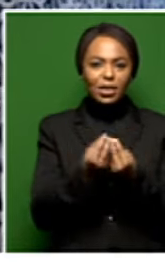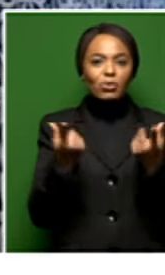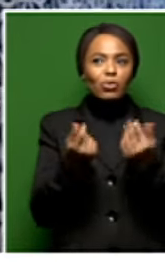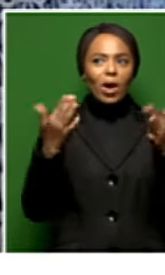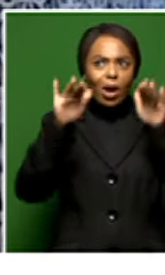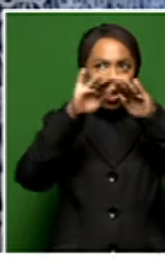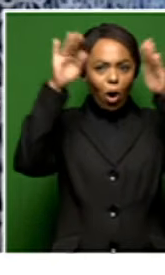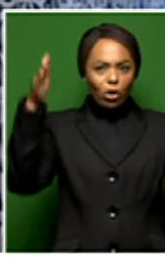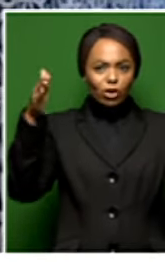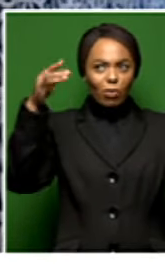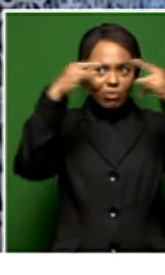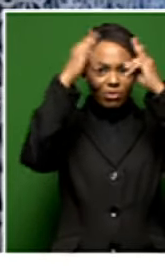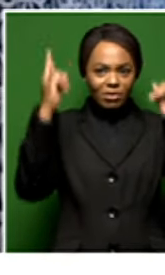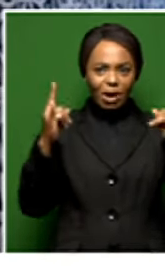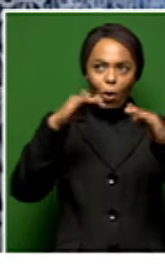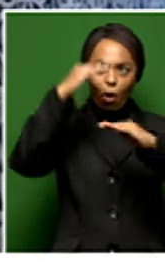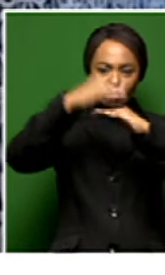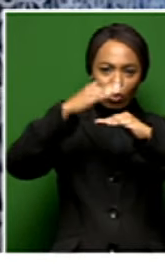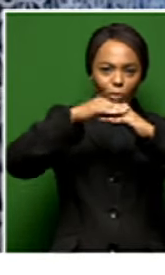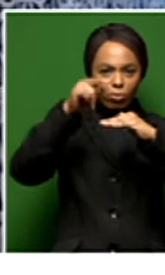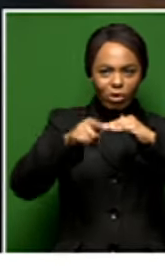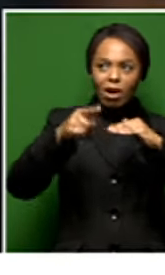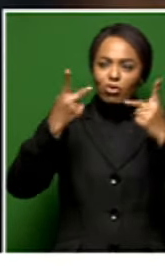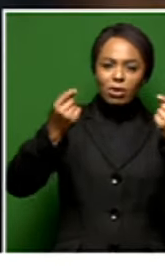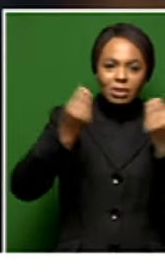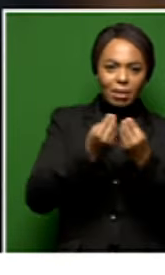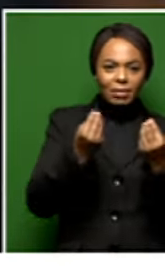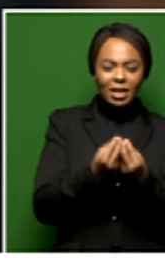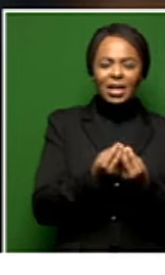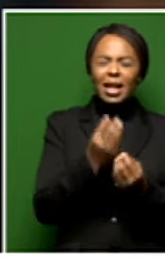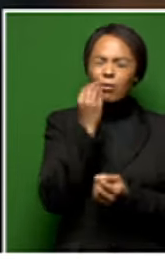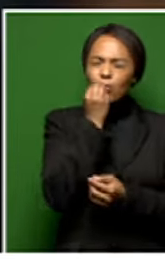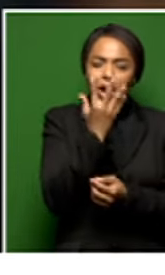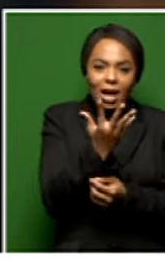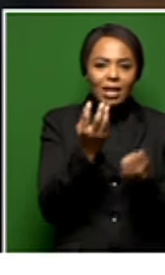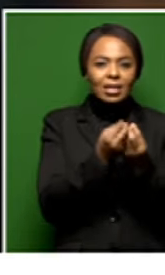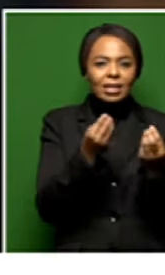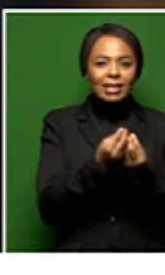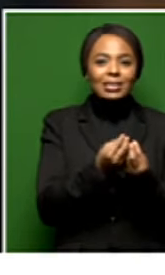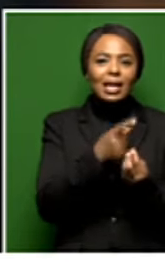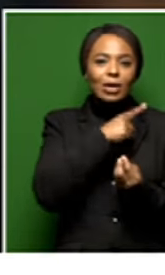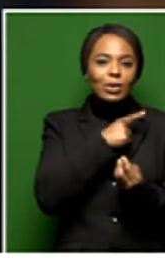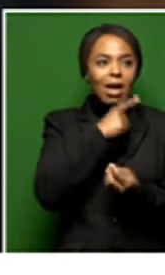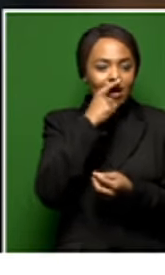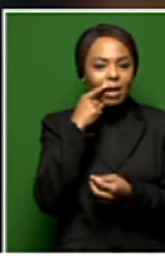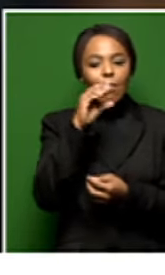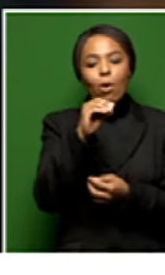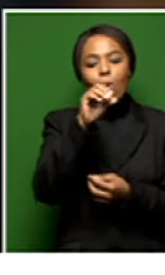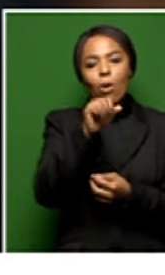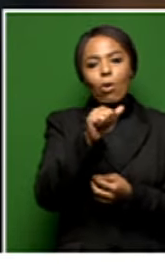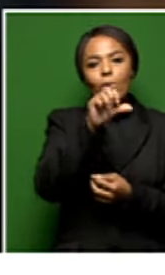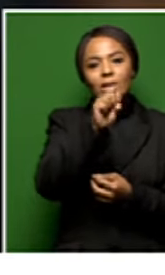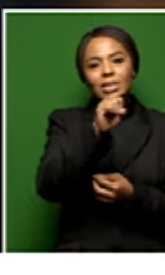know, to what everything else is happening around the city. And it's almost like it's the oasis of the creativity